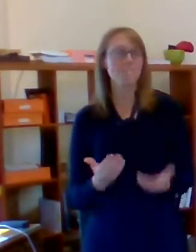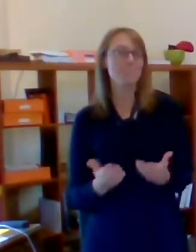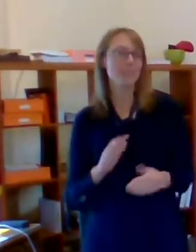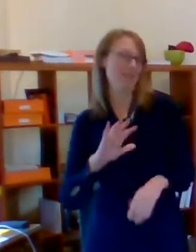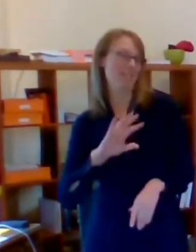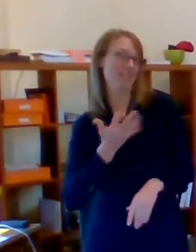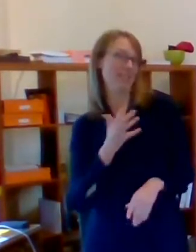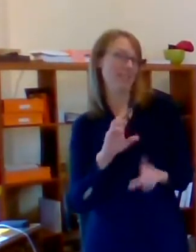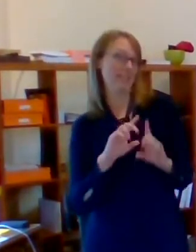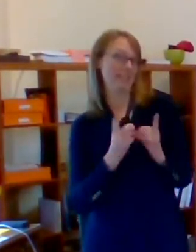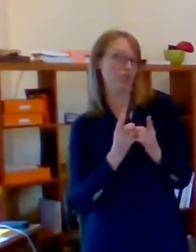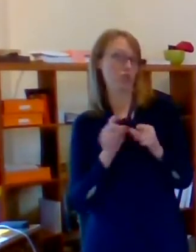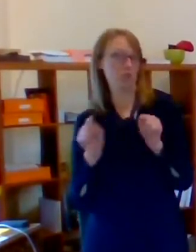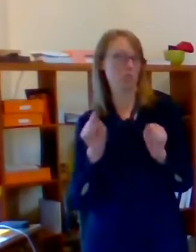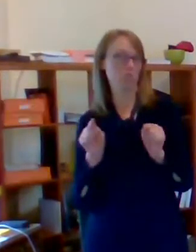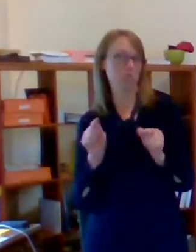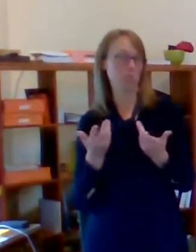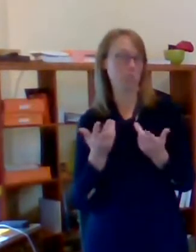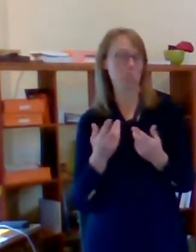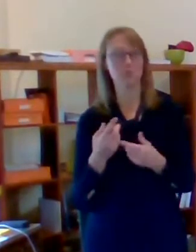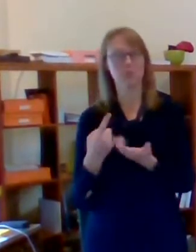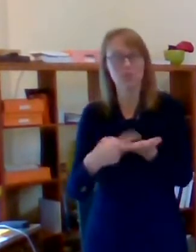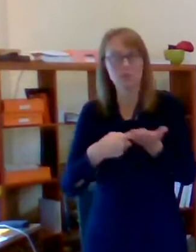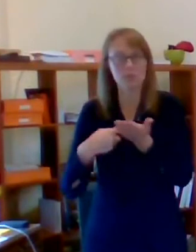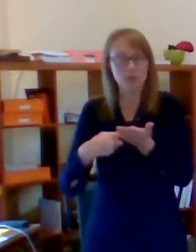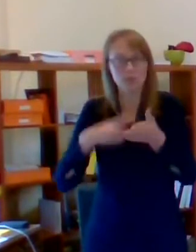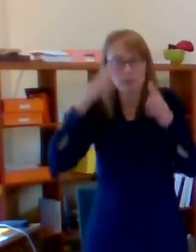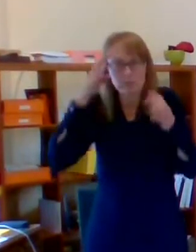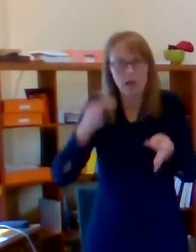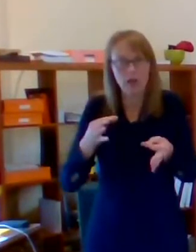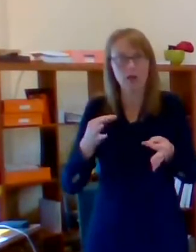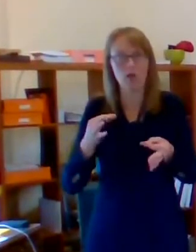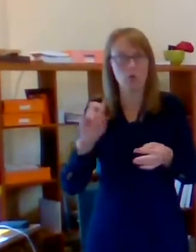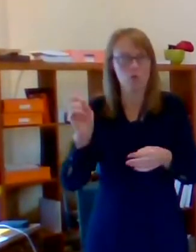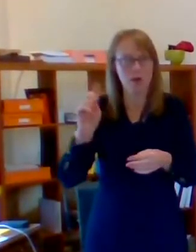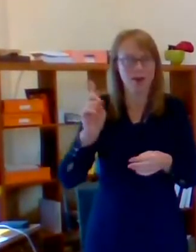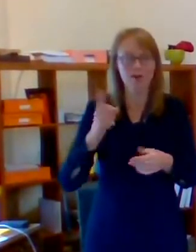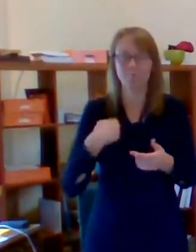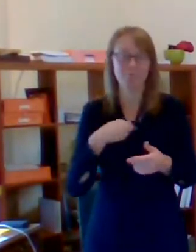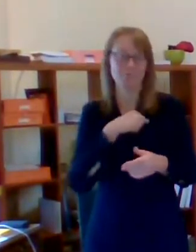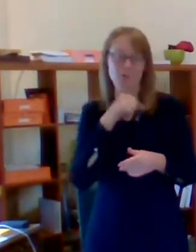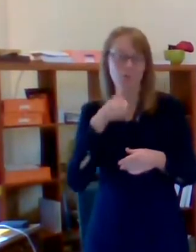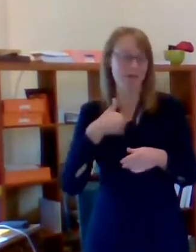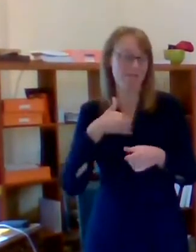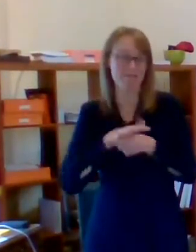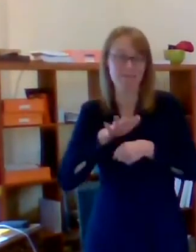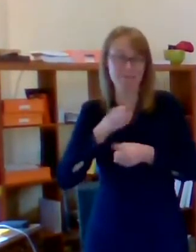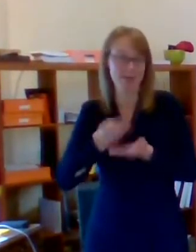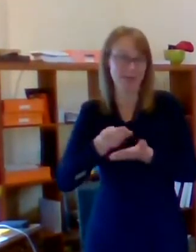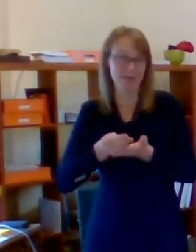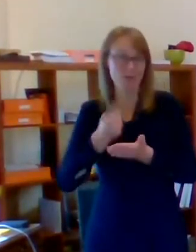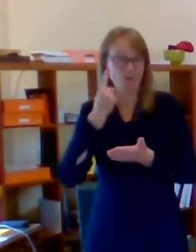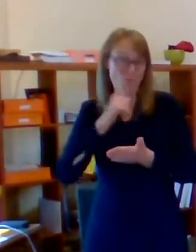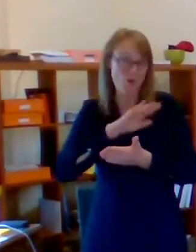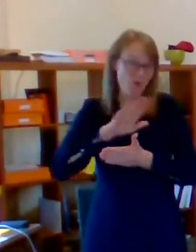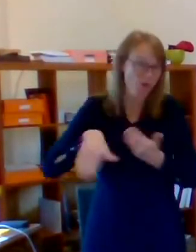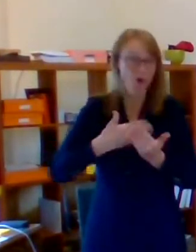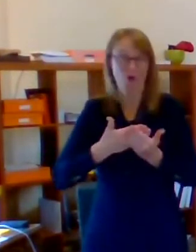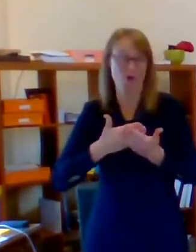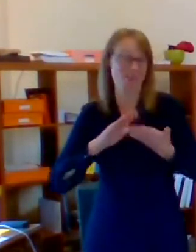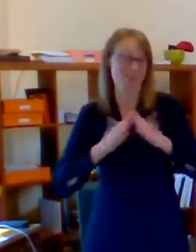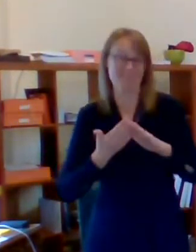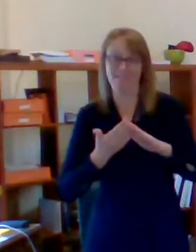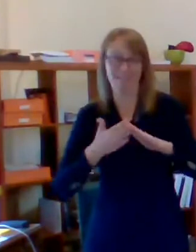5th district even. So they're working on that. We don't have the funding to roll it out all over the entire city, but